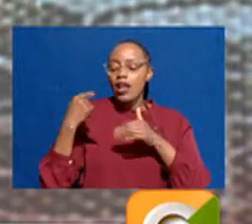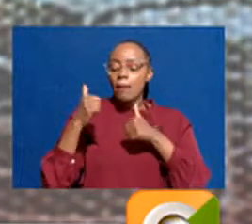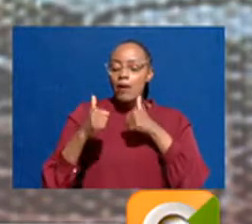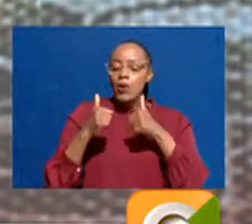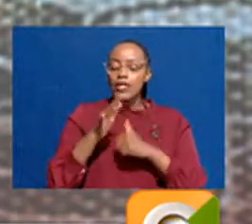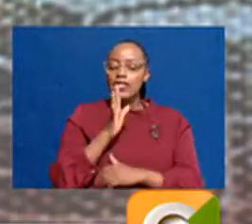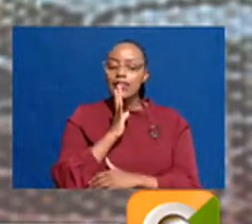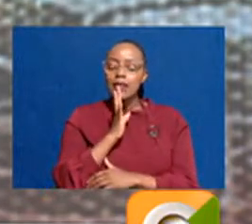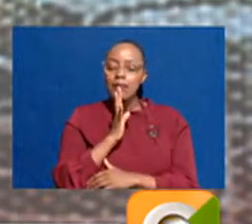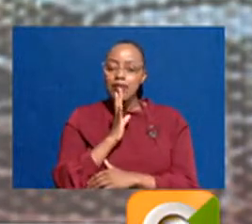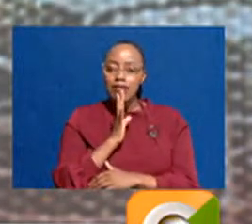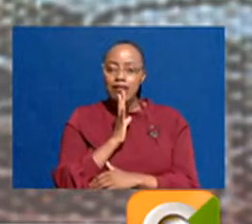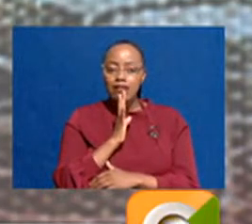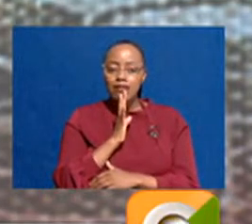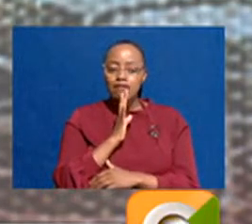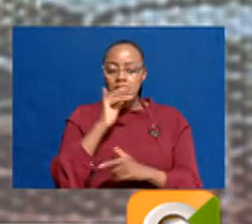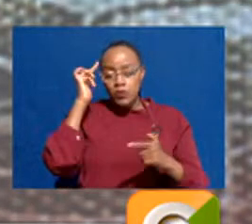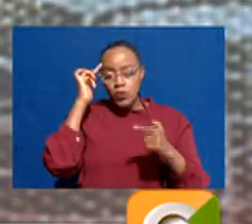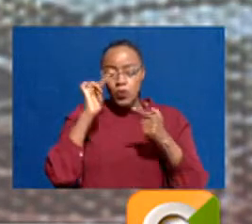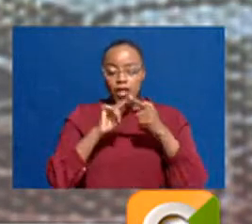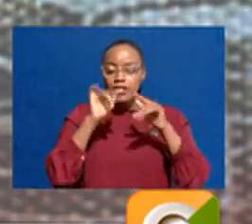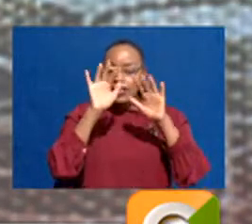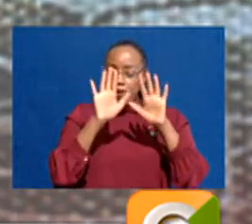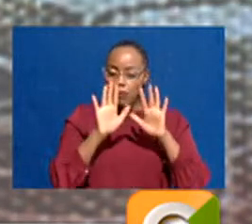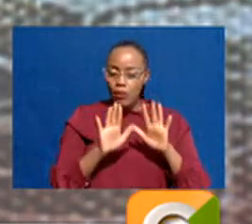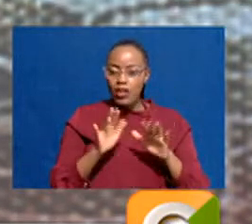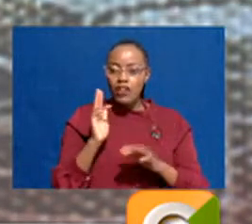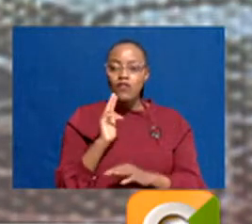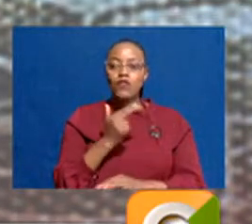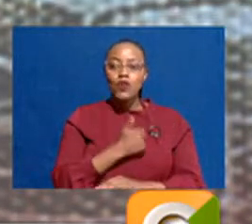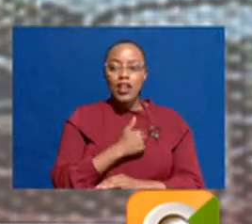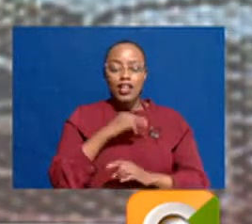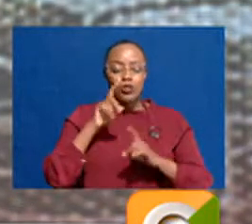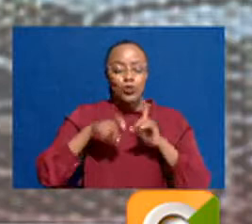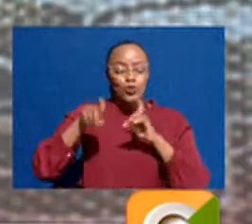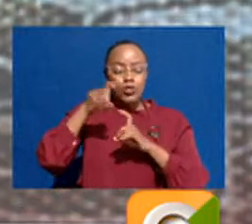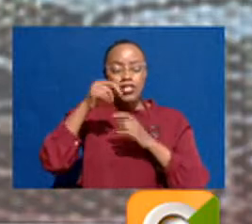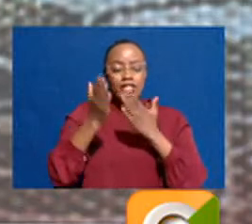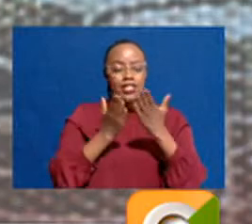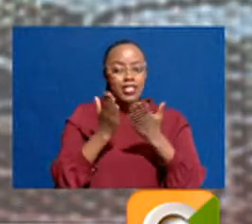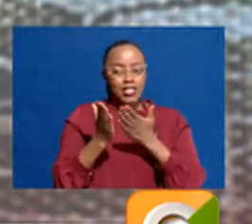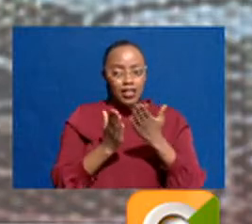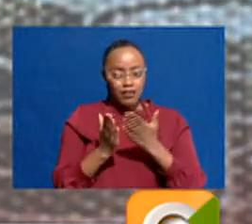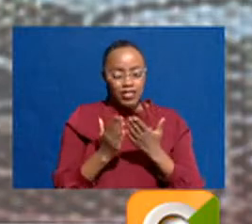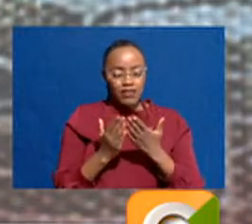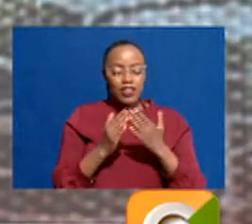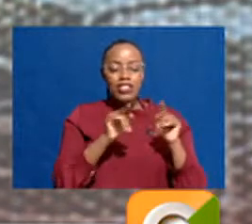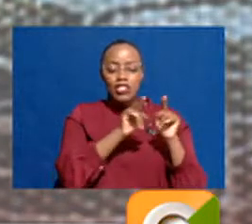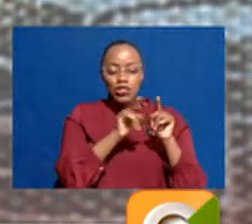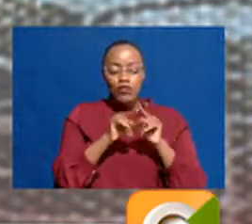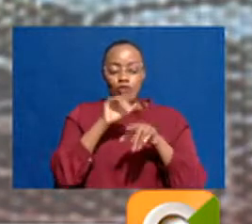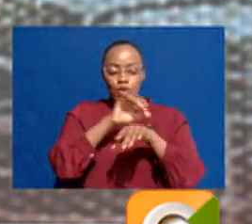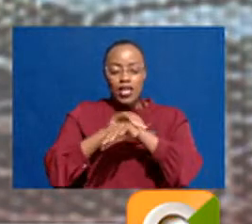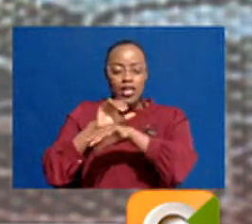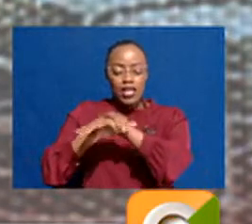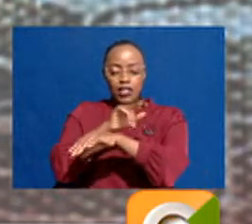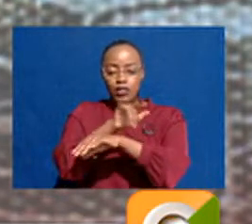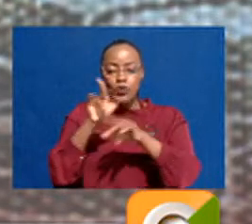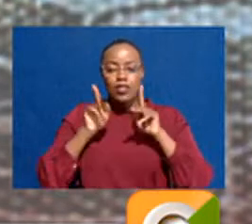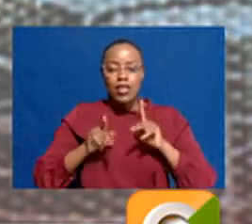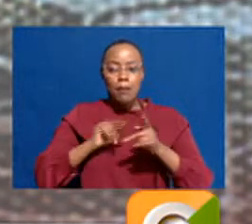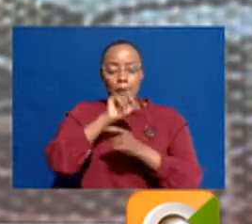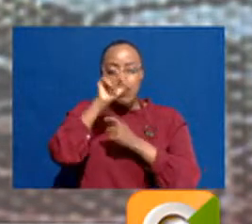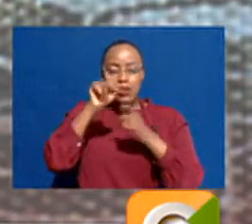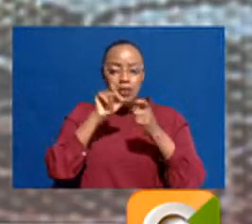speaks to the necessity for us to increase services, to reach the citizens.